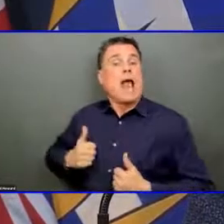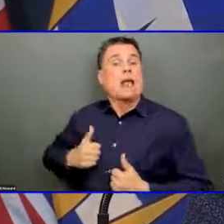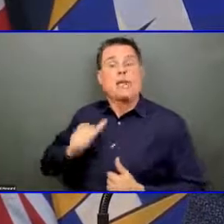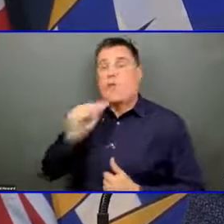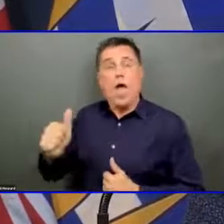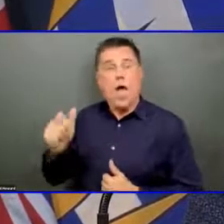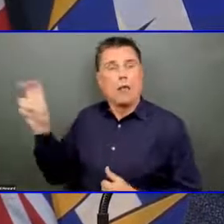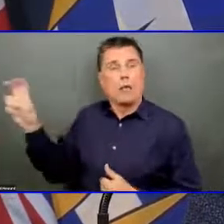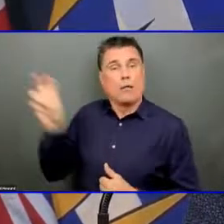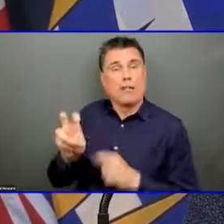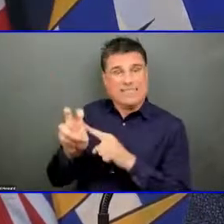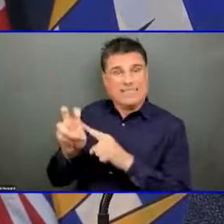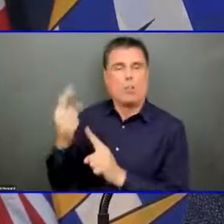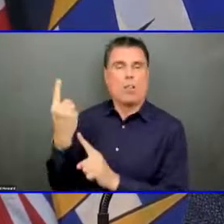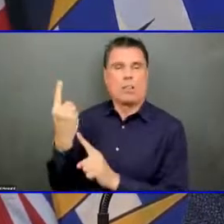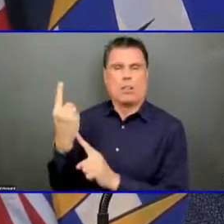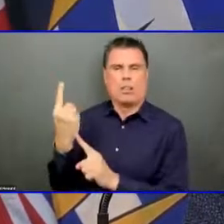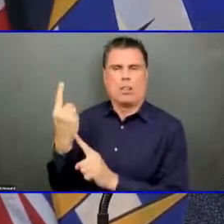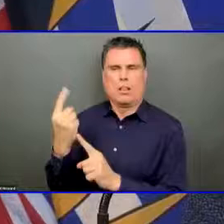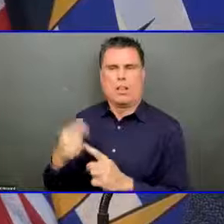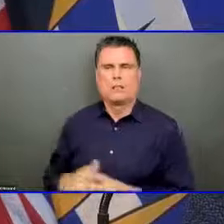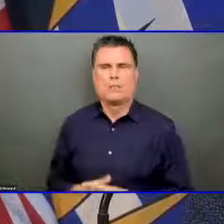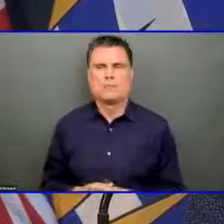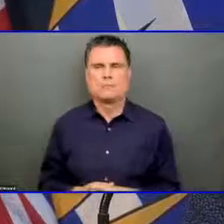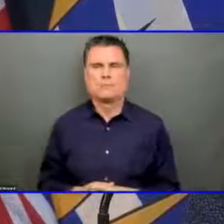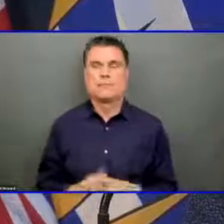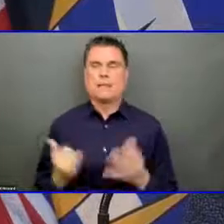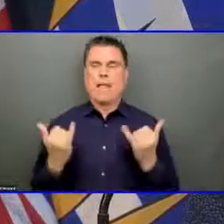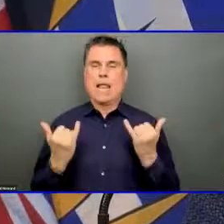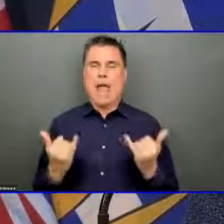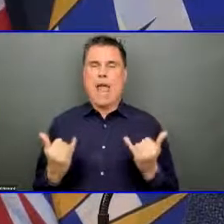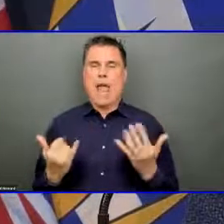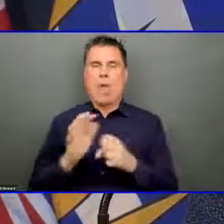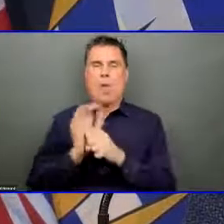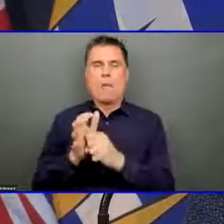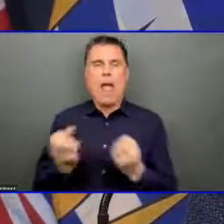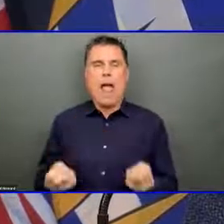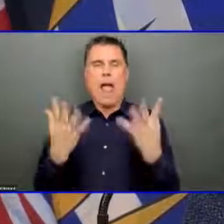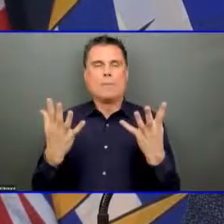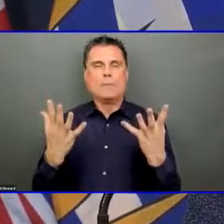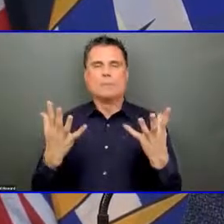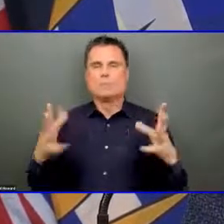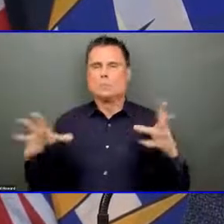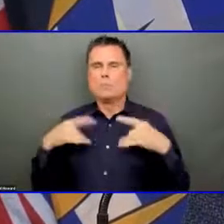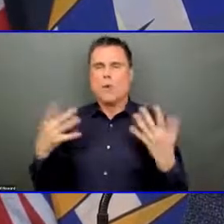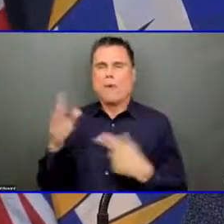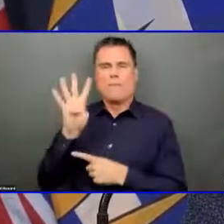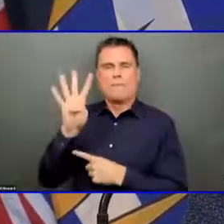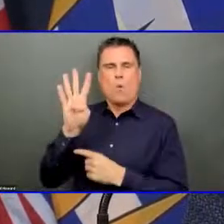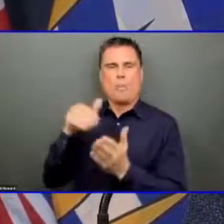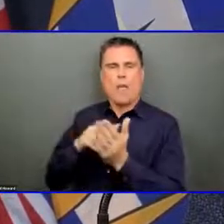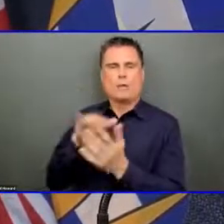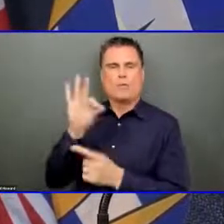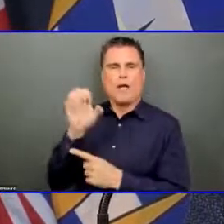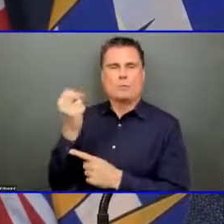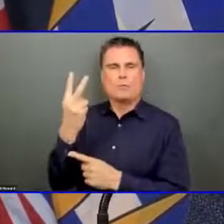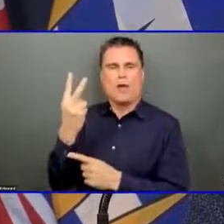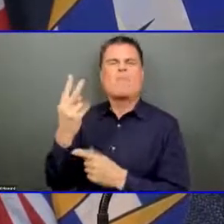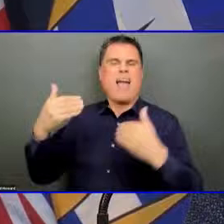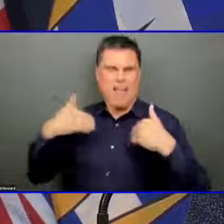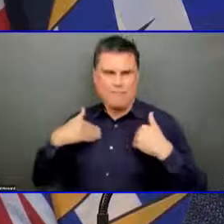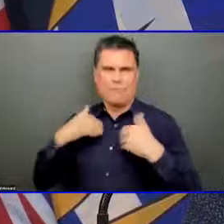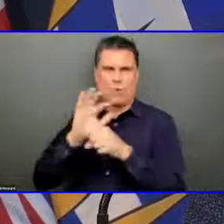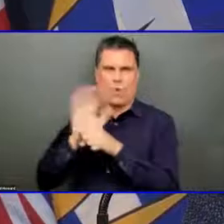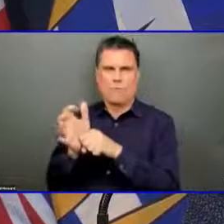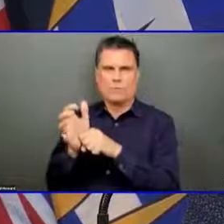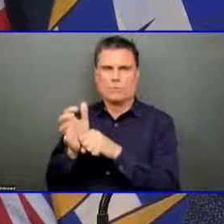4,912 active cases in the province, of whom 244 are in hospital and 68 are in intensive care or